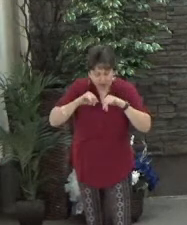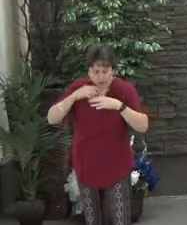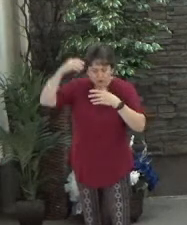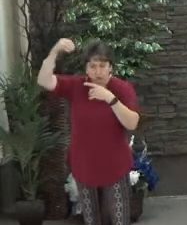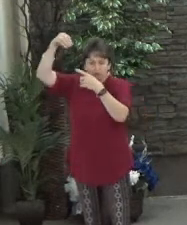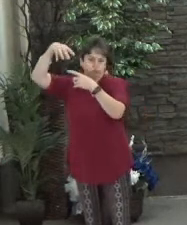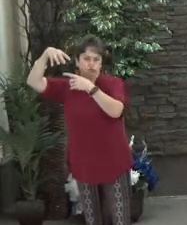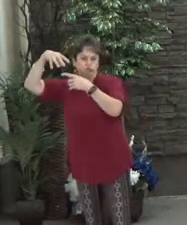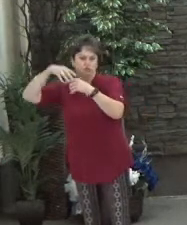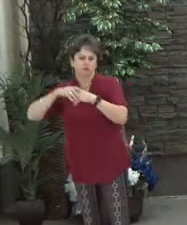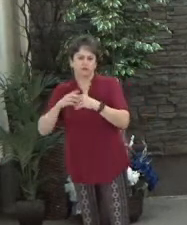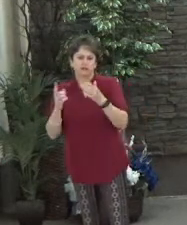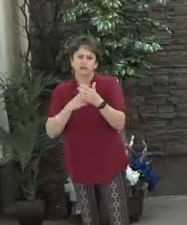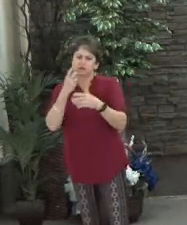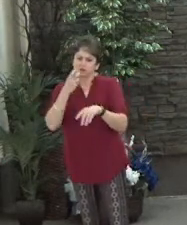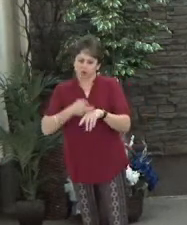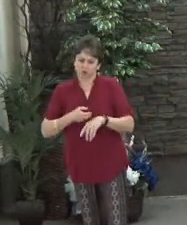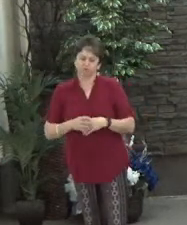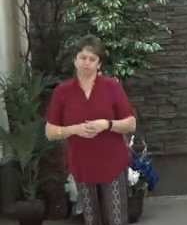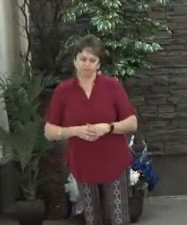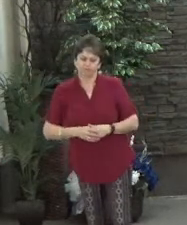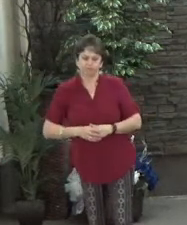And yet sometimes that's hard to do, isn't it?